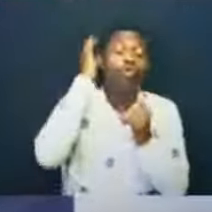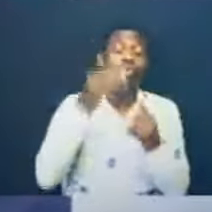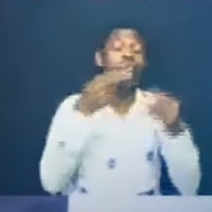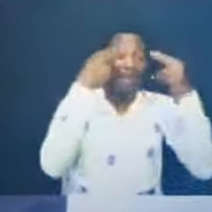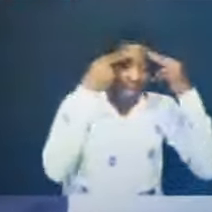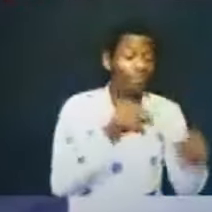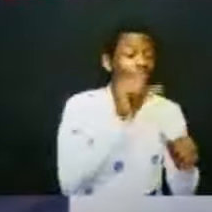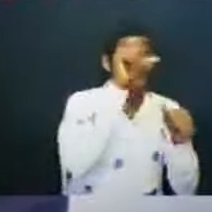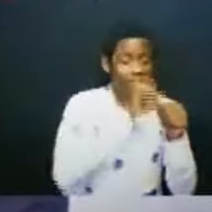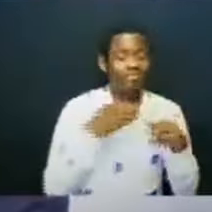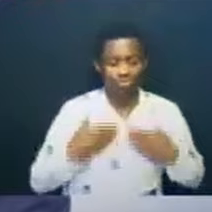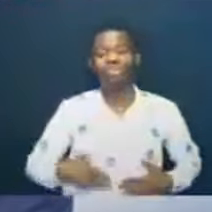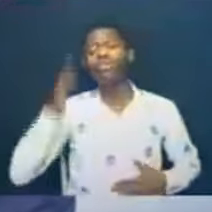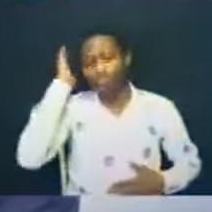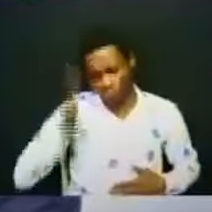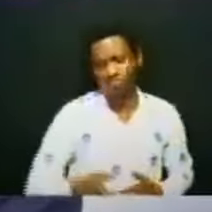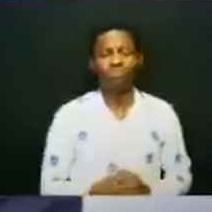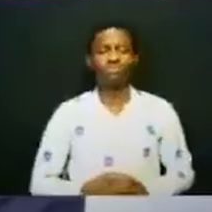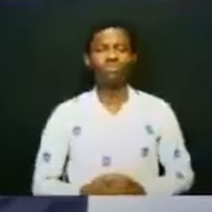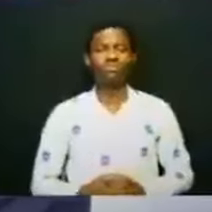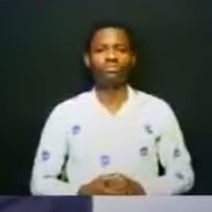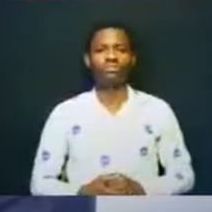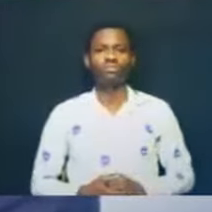of us. So you see